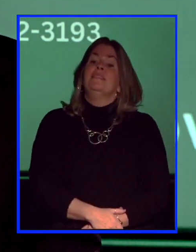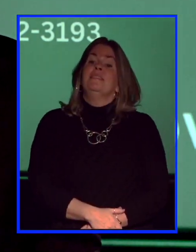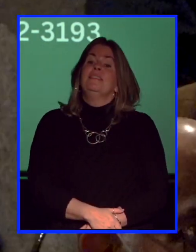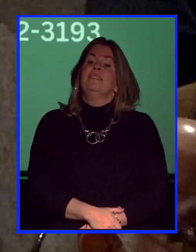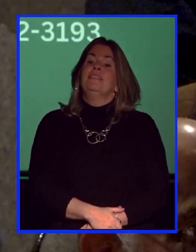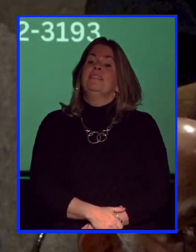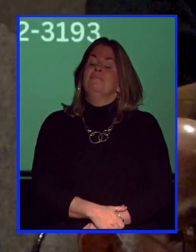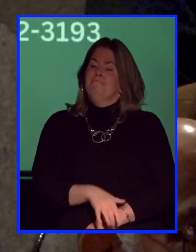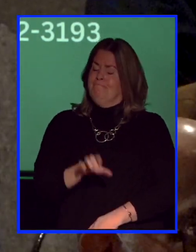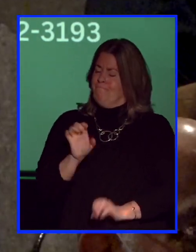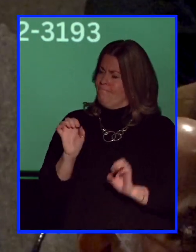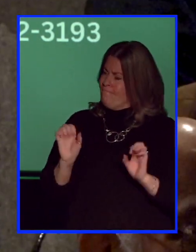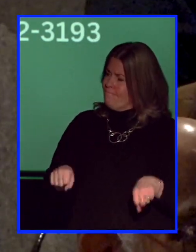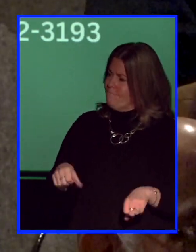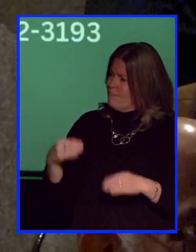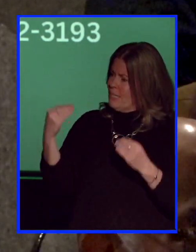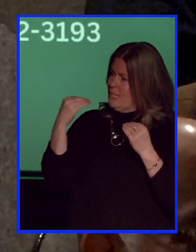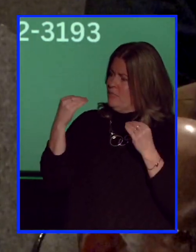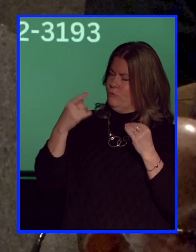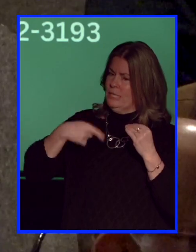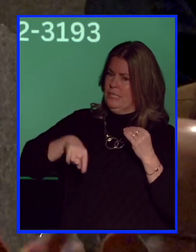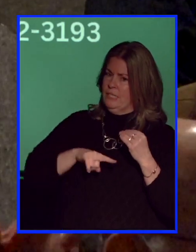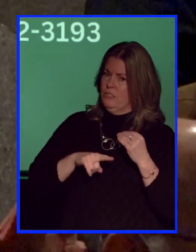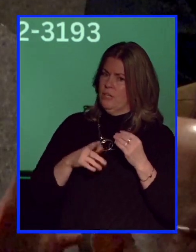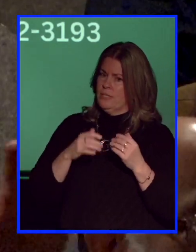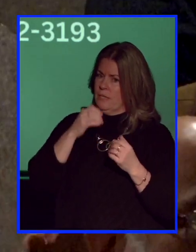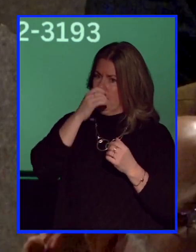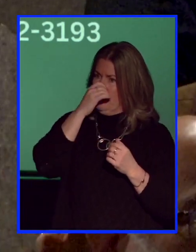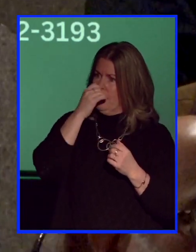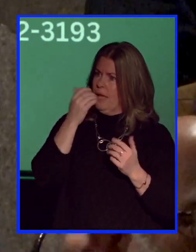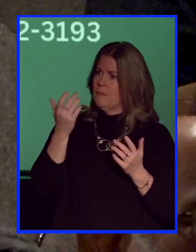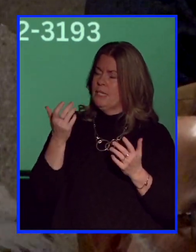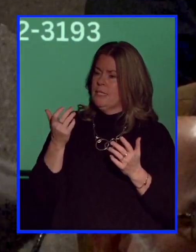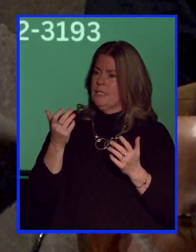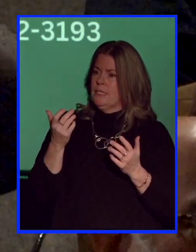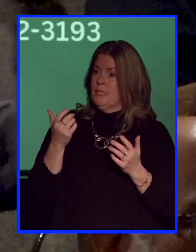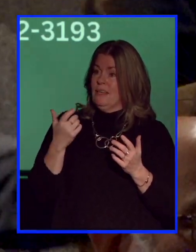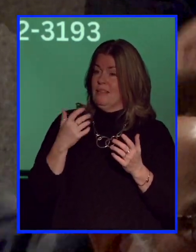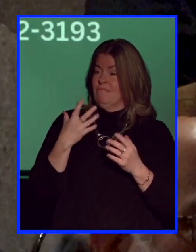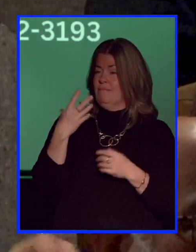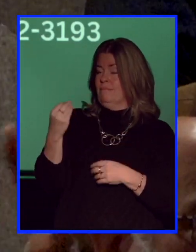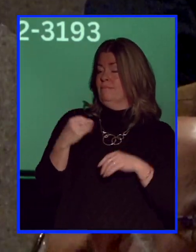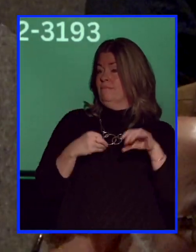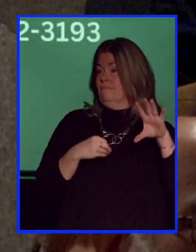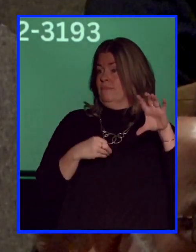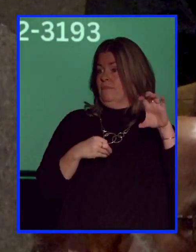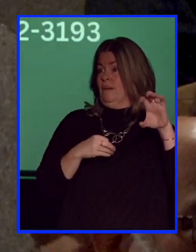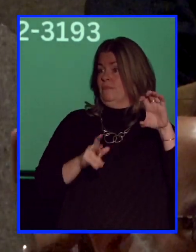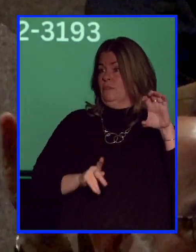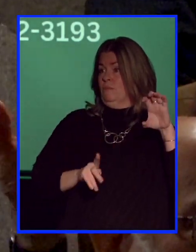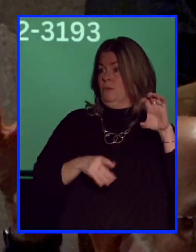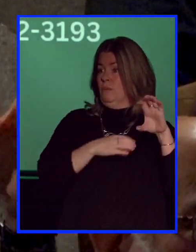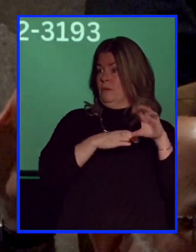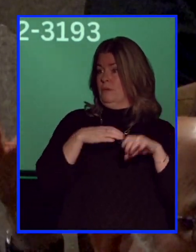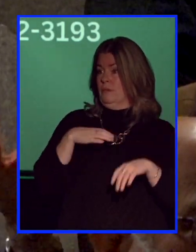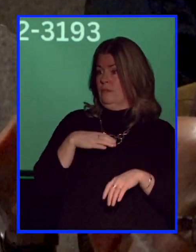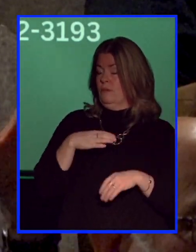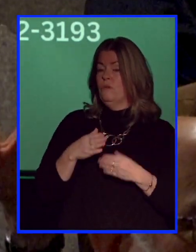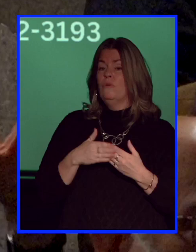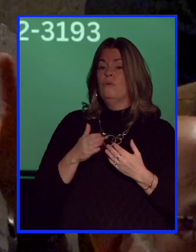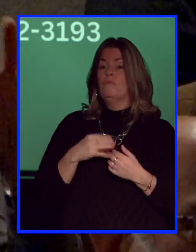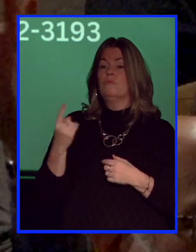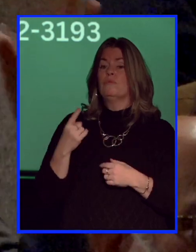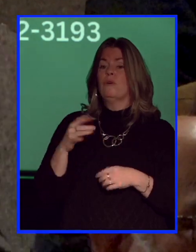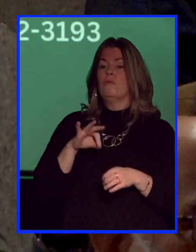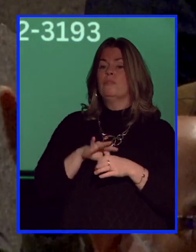could you teach us how... It seems too coincidental that of the 500 people in Congress, they almost always